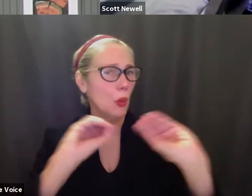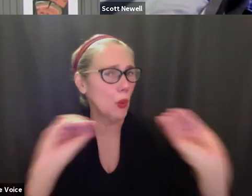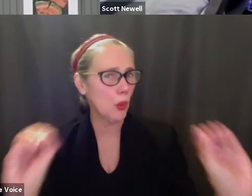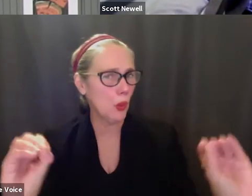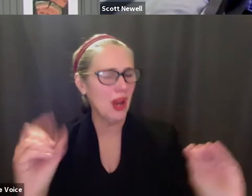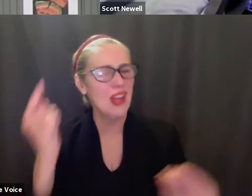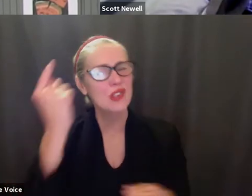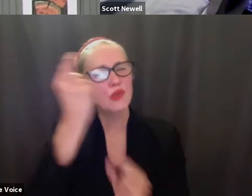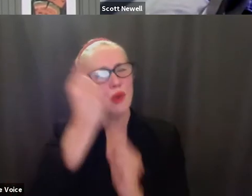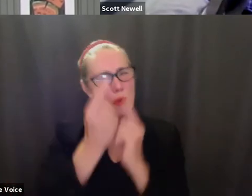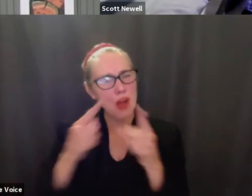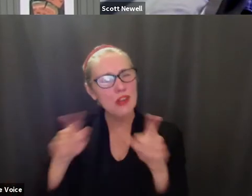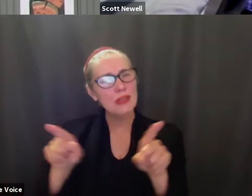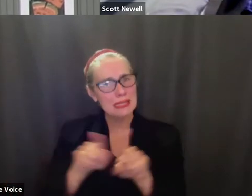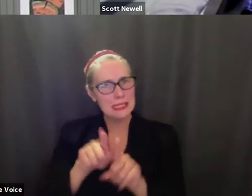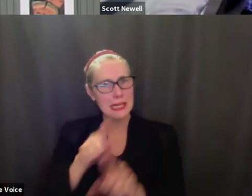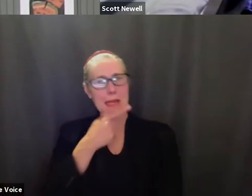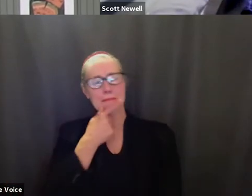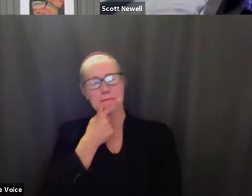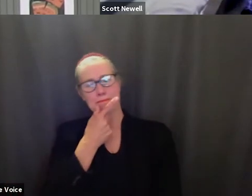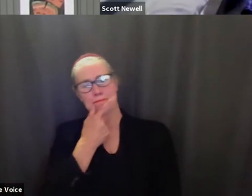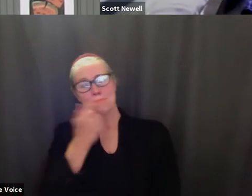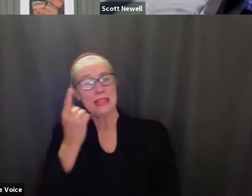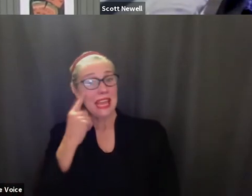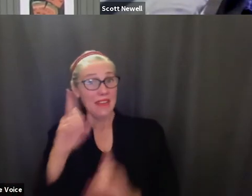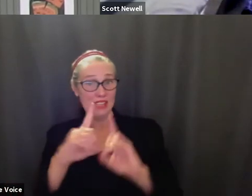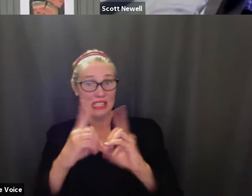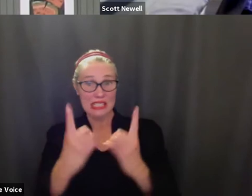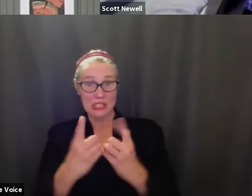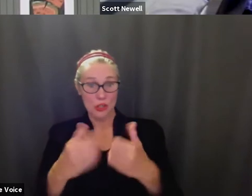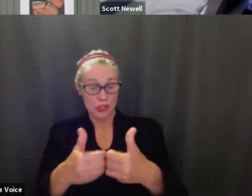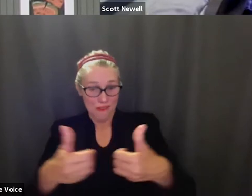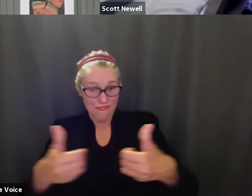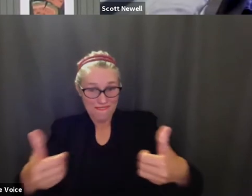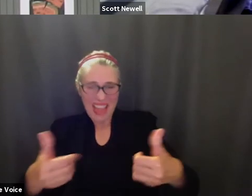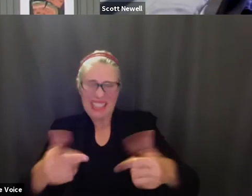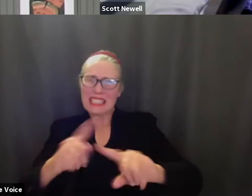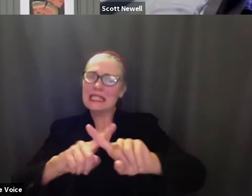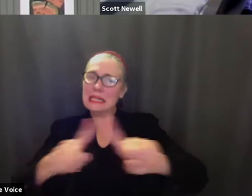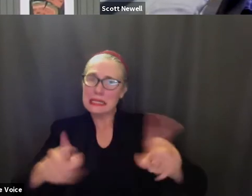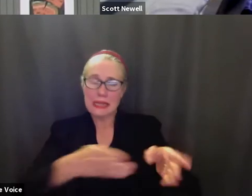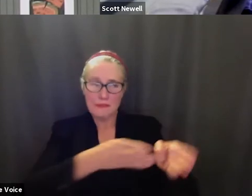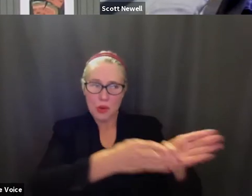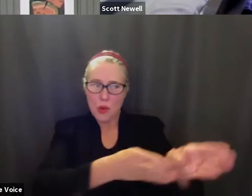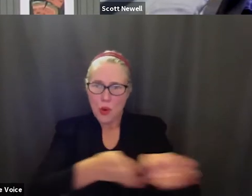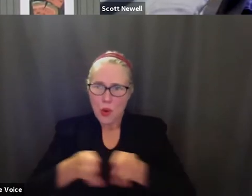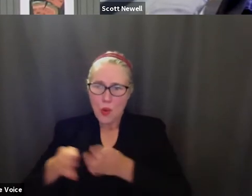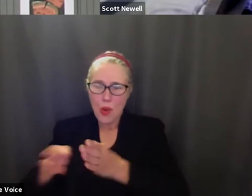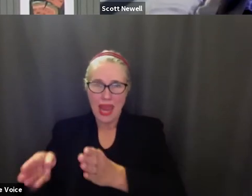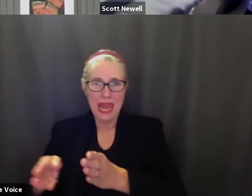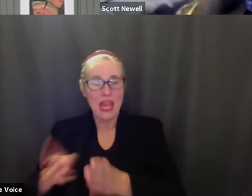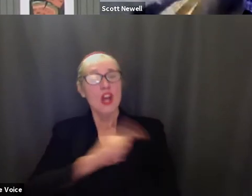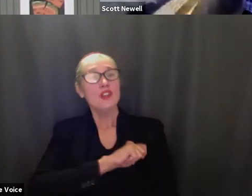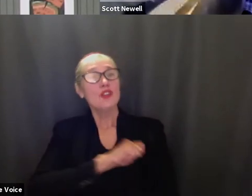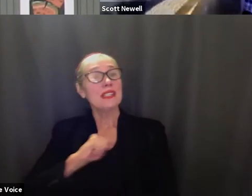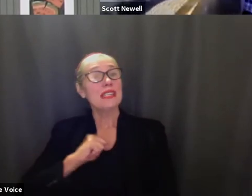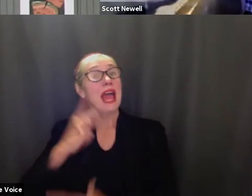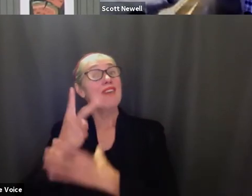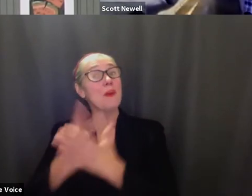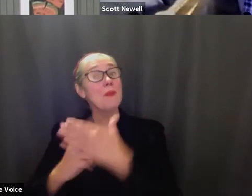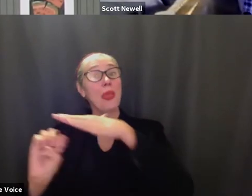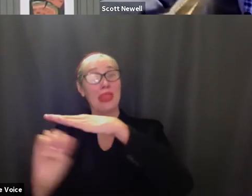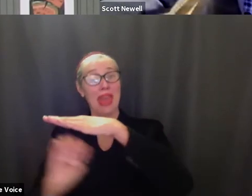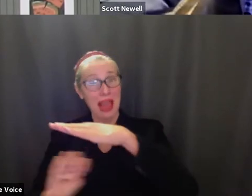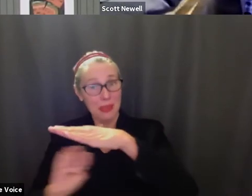same if they could be the districts could be divided a little bit different so that the trustees have both elementary and